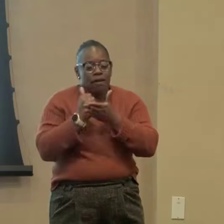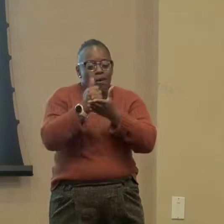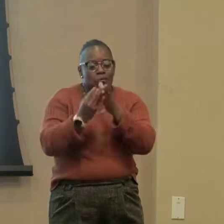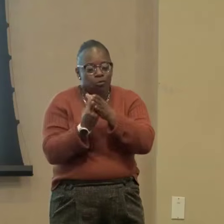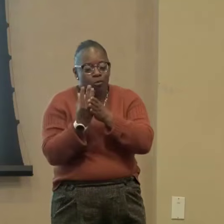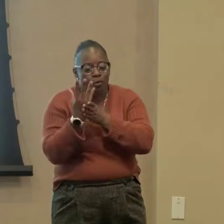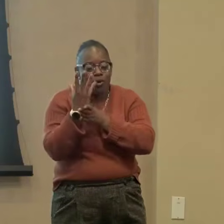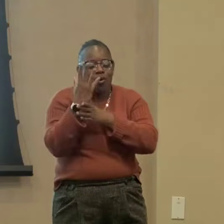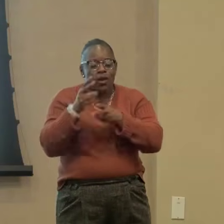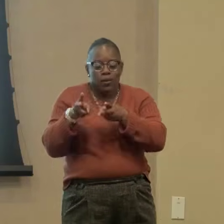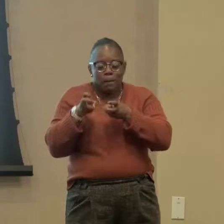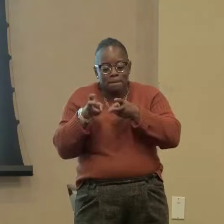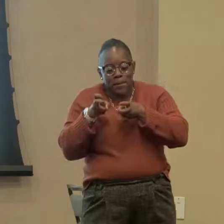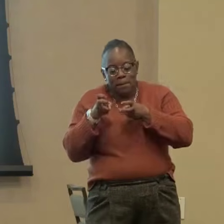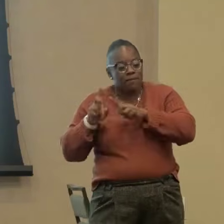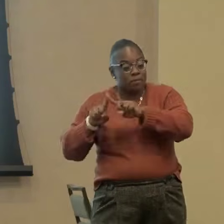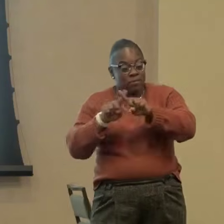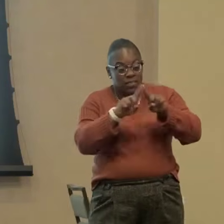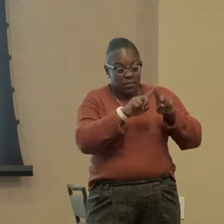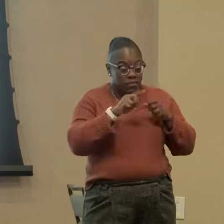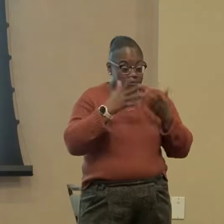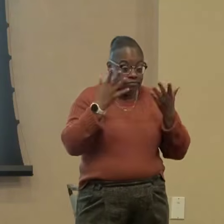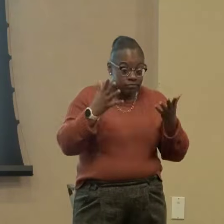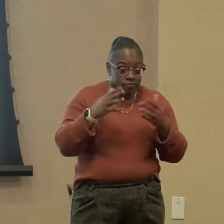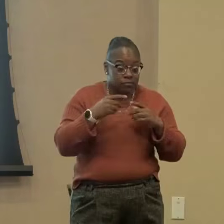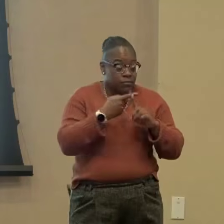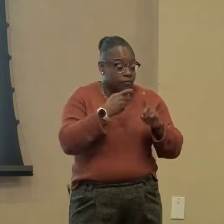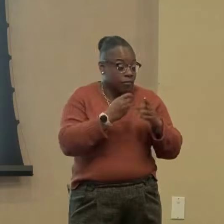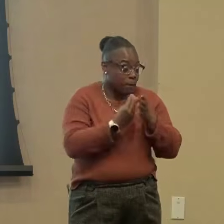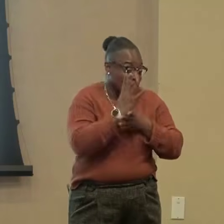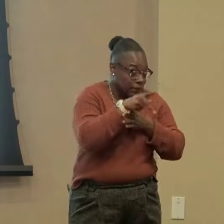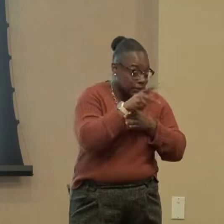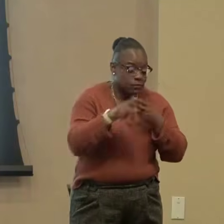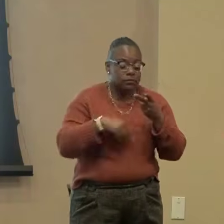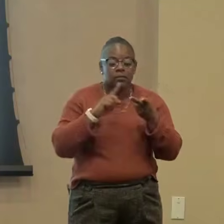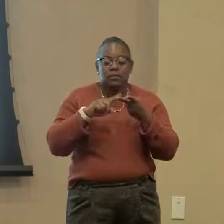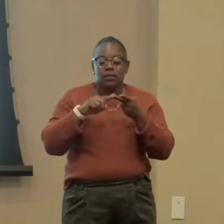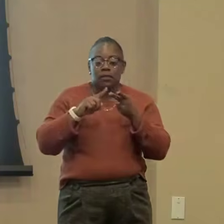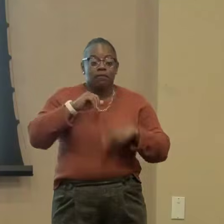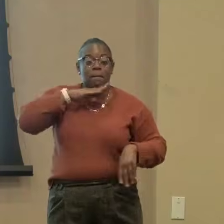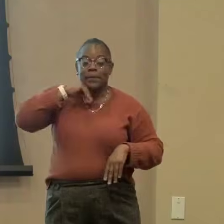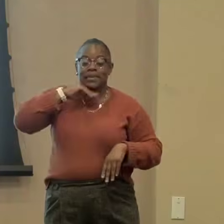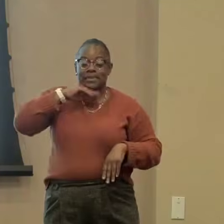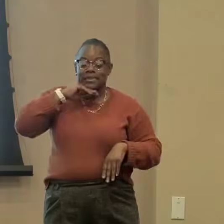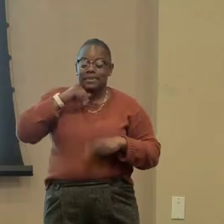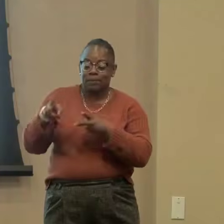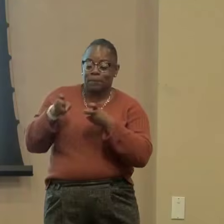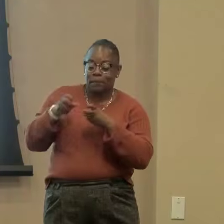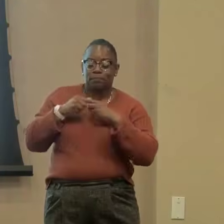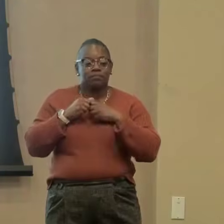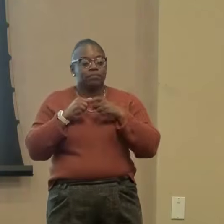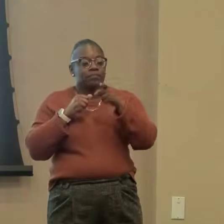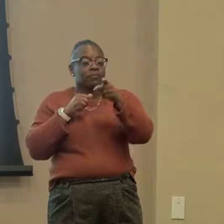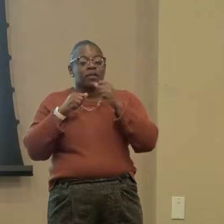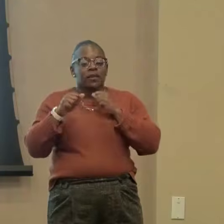source exosomes from a lot of different places. You can source it from plants. You can source it from pigs. You can even source